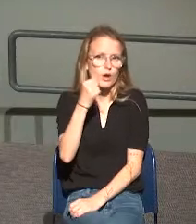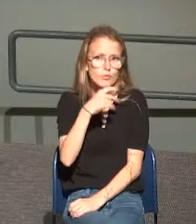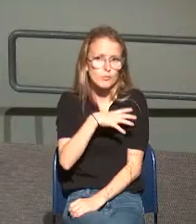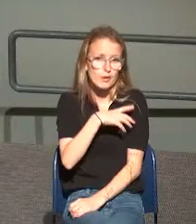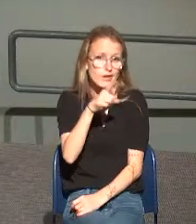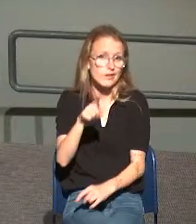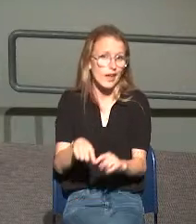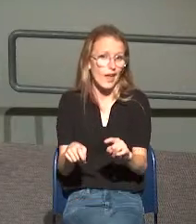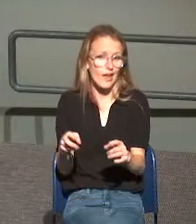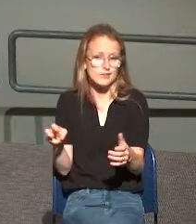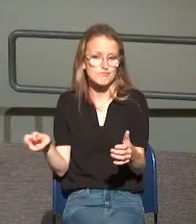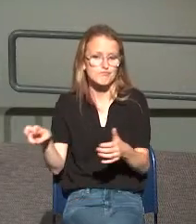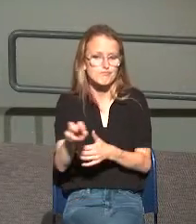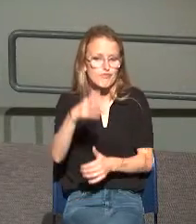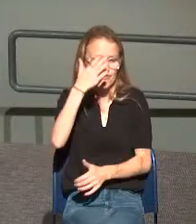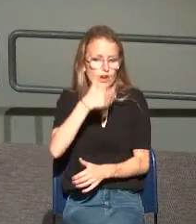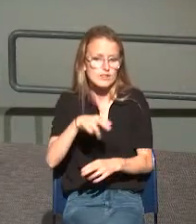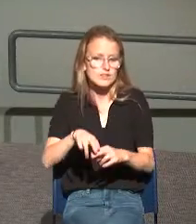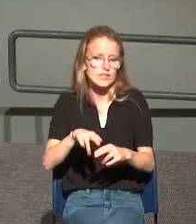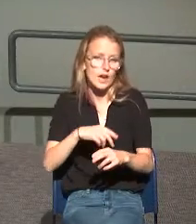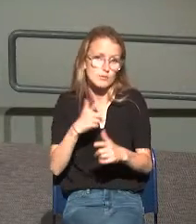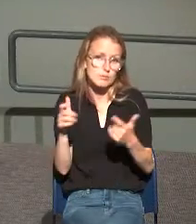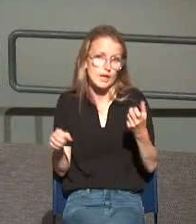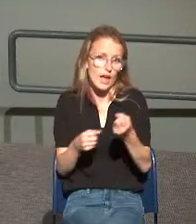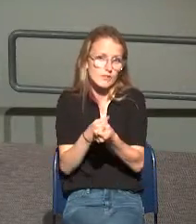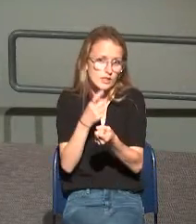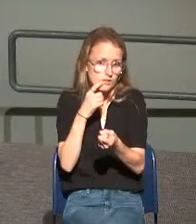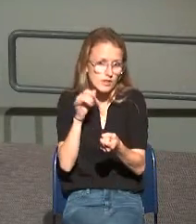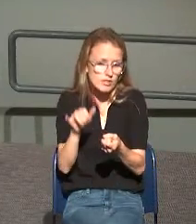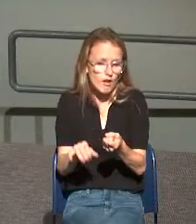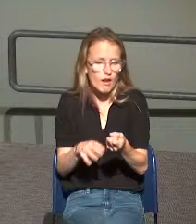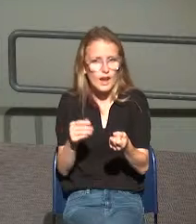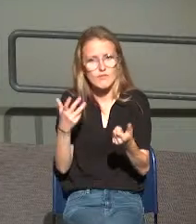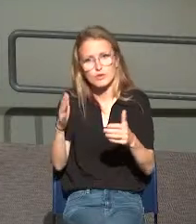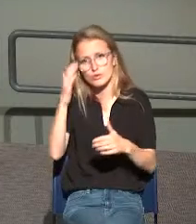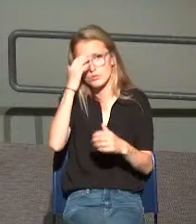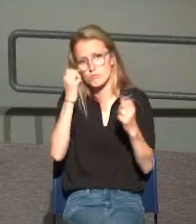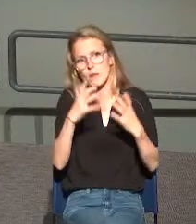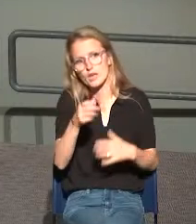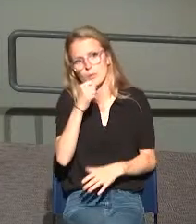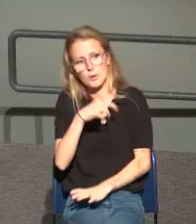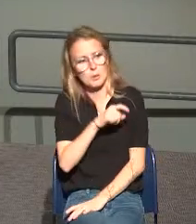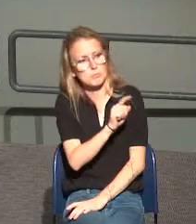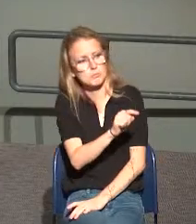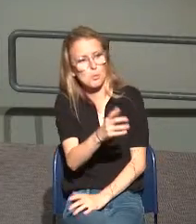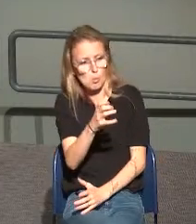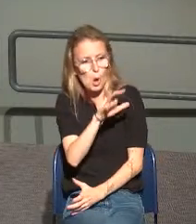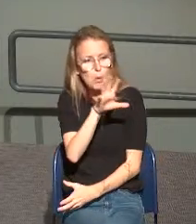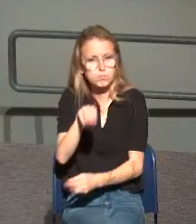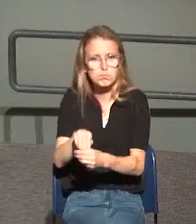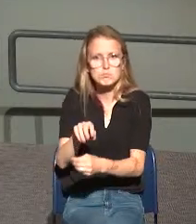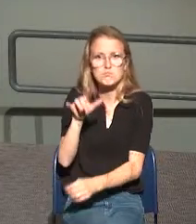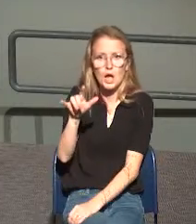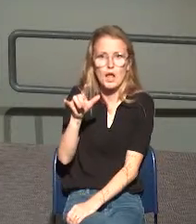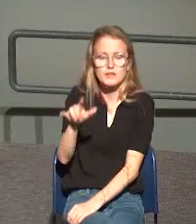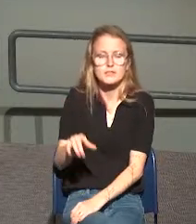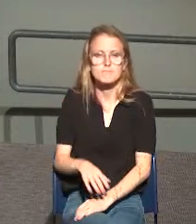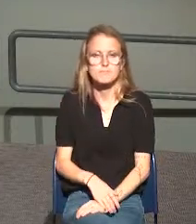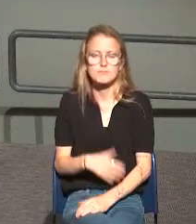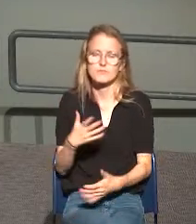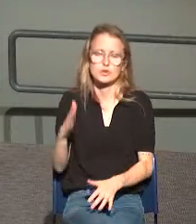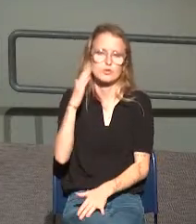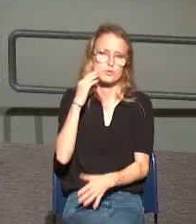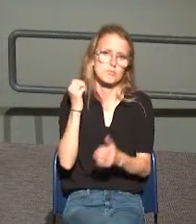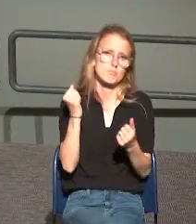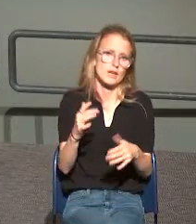flying in the front seat either. And I was a big advocate of that. And I knew a lot of women who wanted to do that. I knew a lot of the early women test